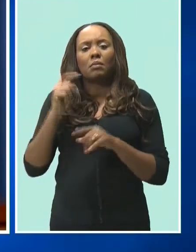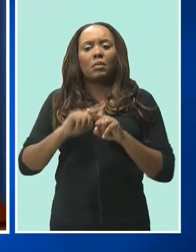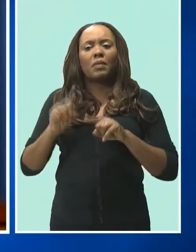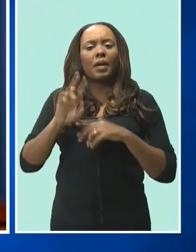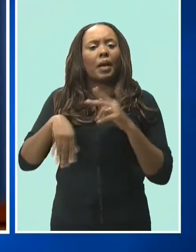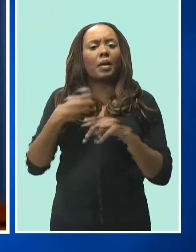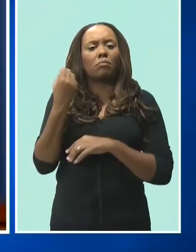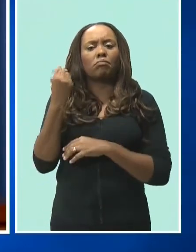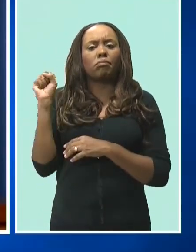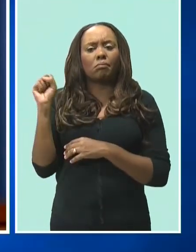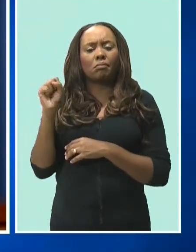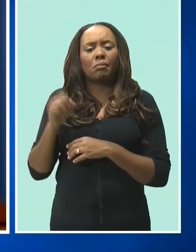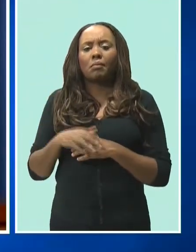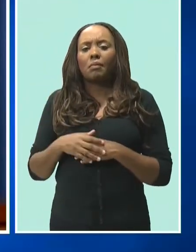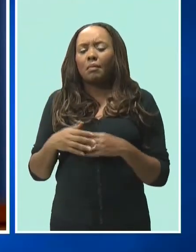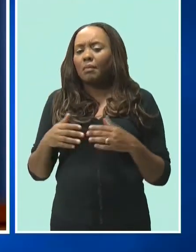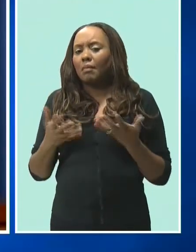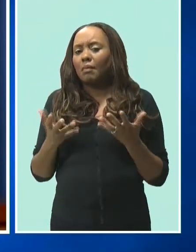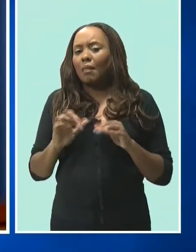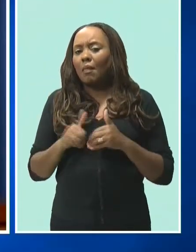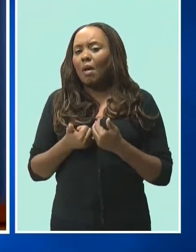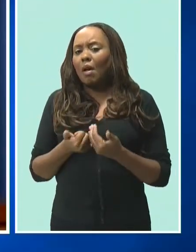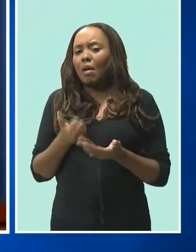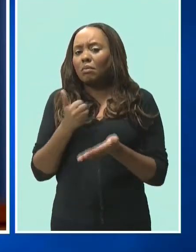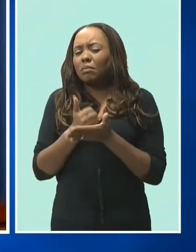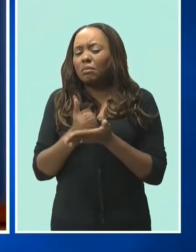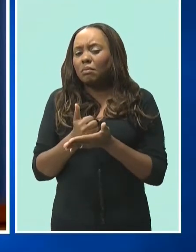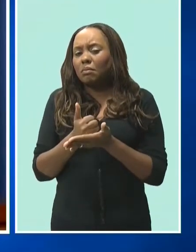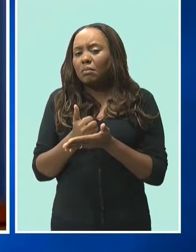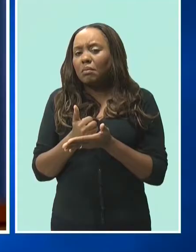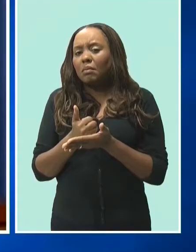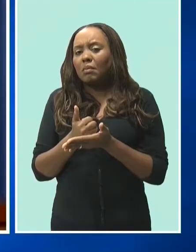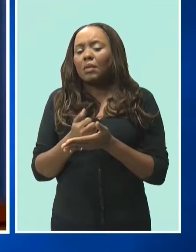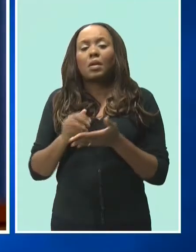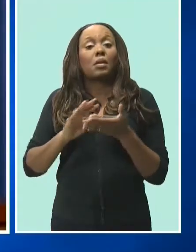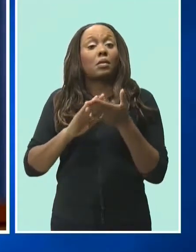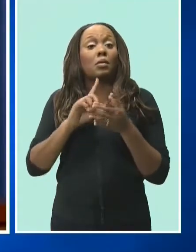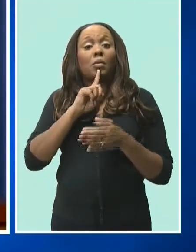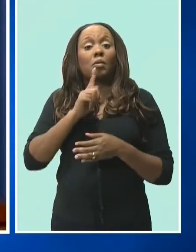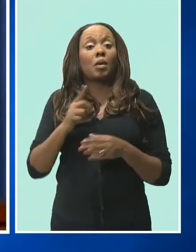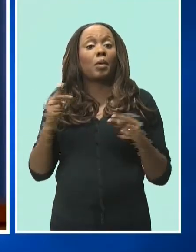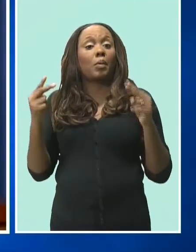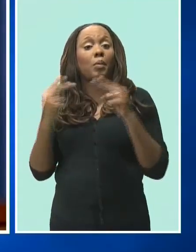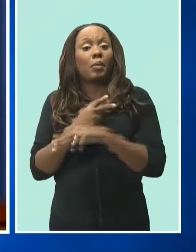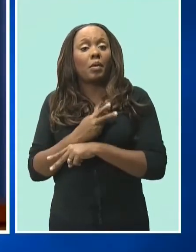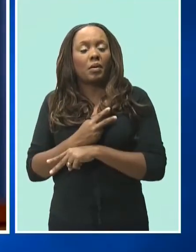what in effect they're contributing to this chronic situation is a worsening